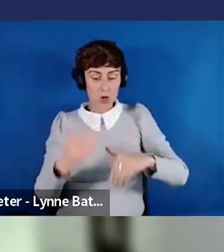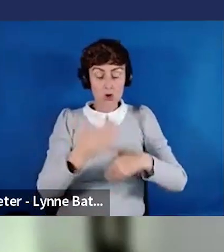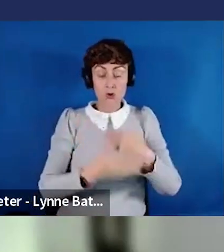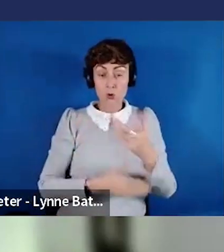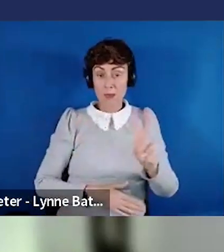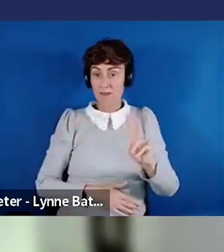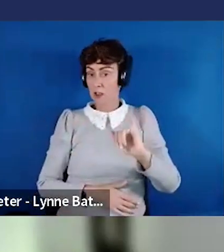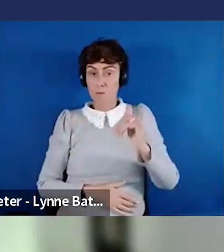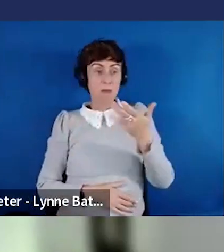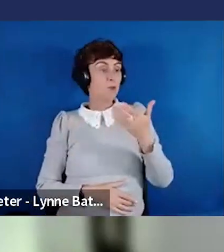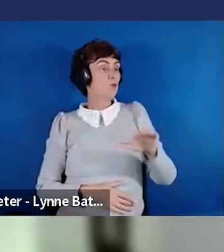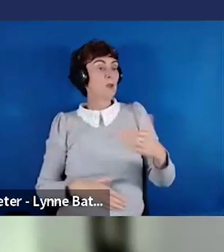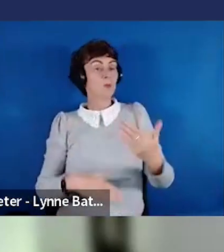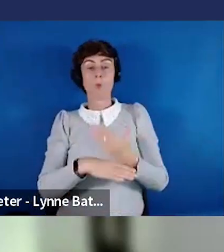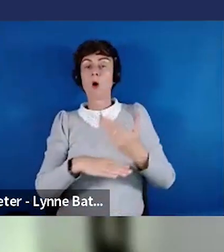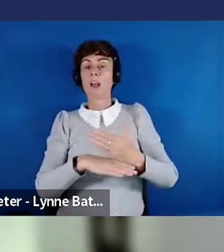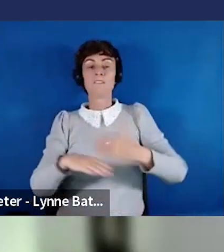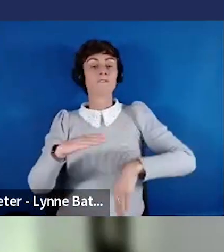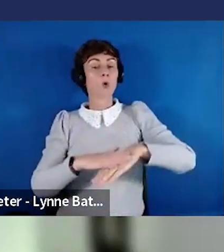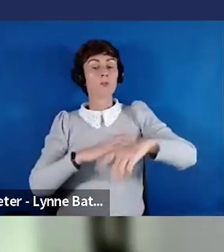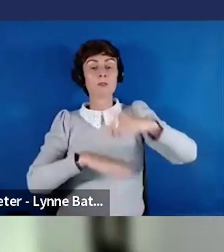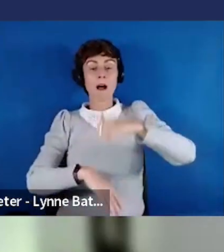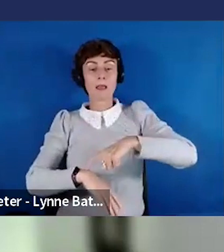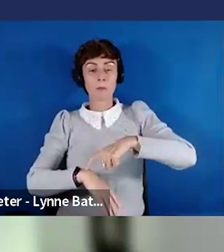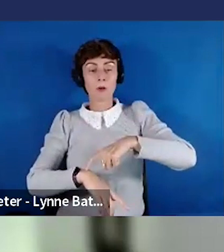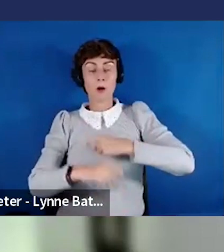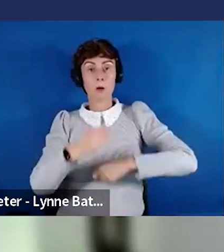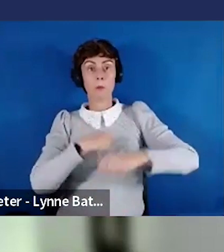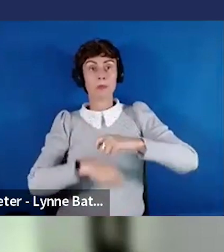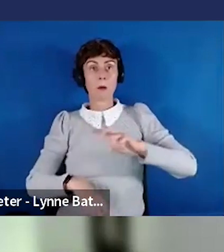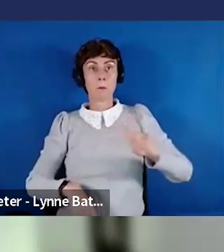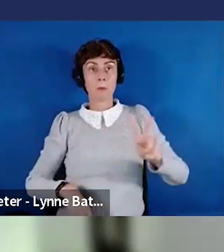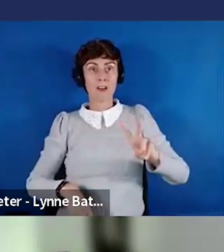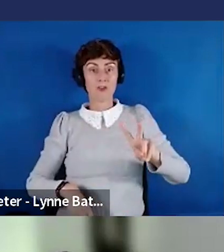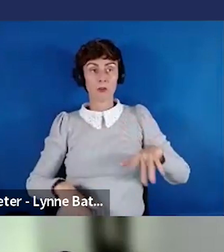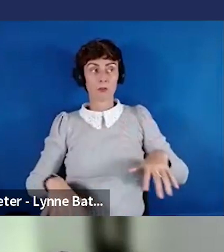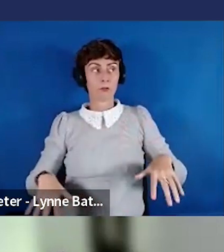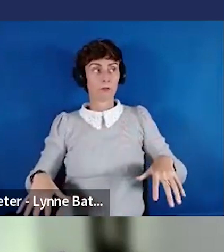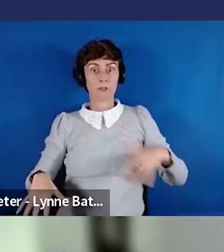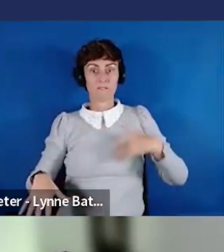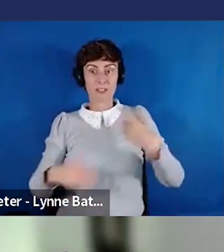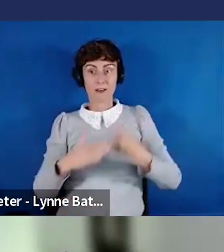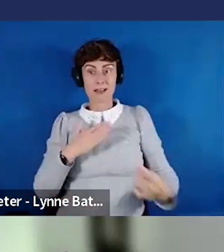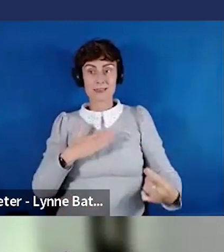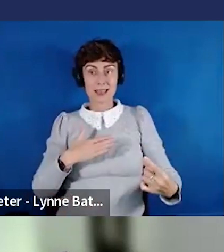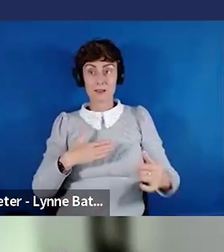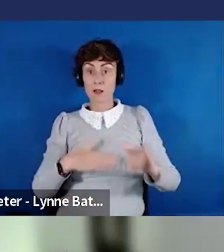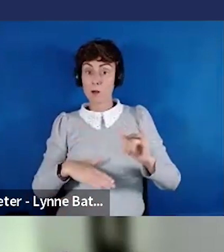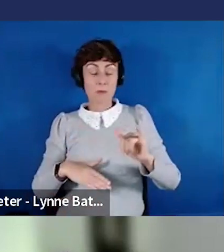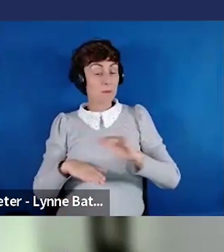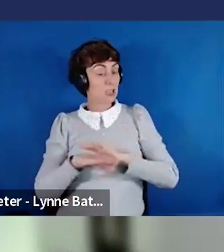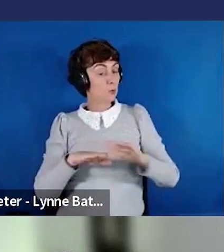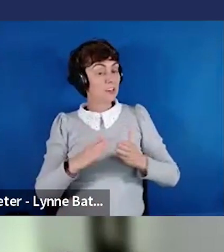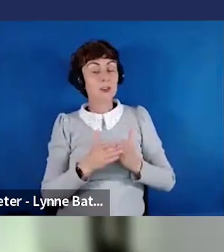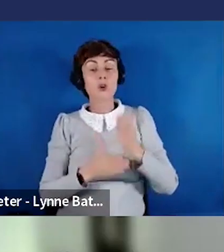working full time to all of a sudden being a parent, can be incredibly isolating, especially if you haven't went to an antenatal course, and it